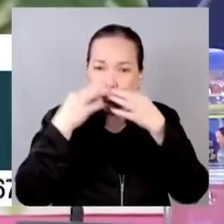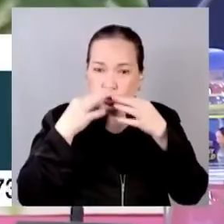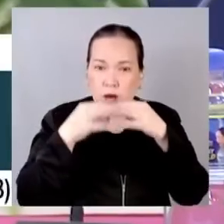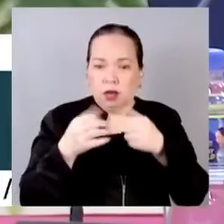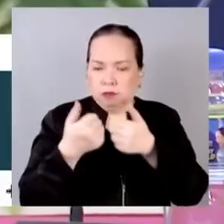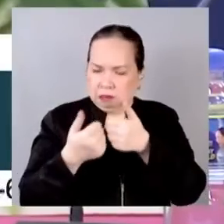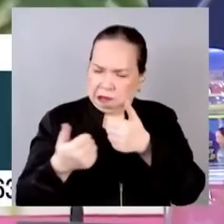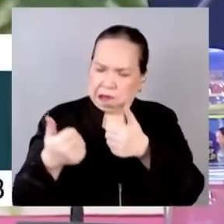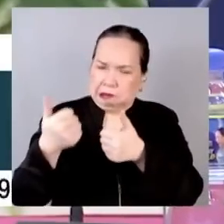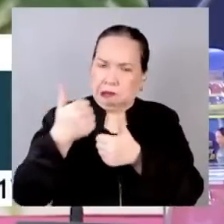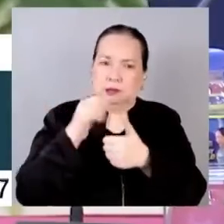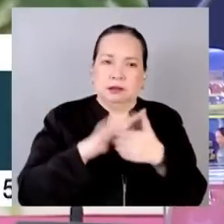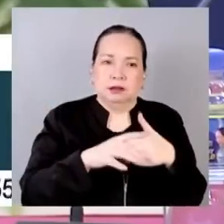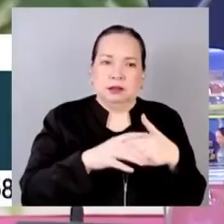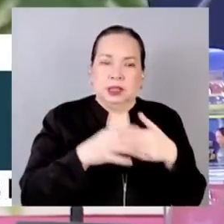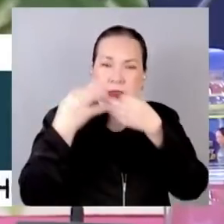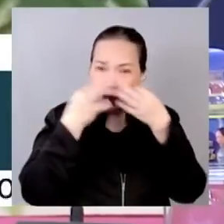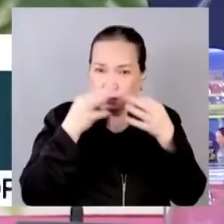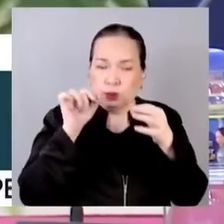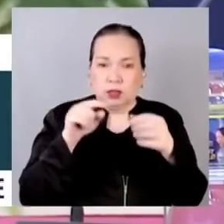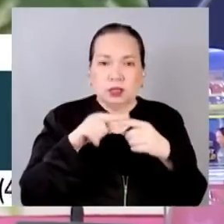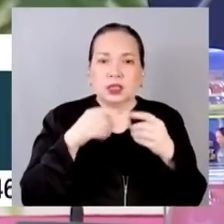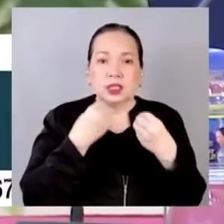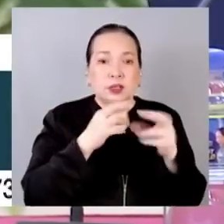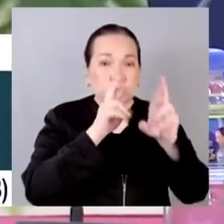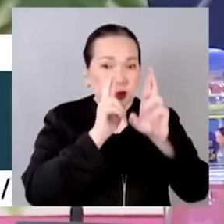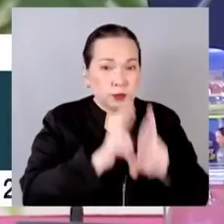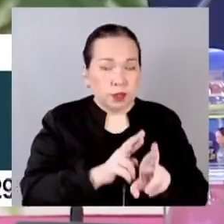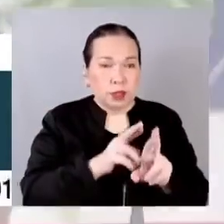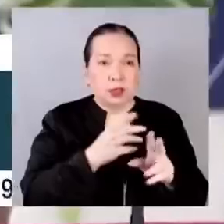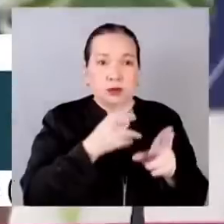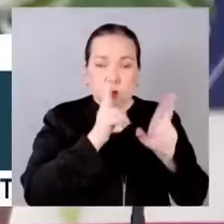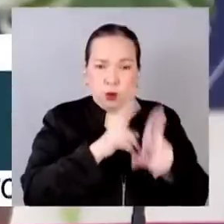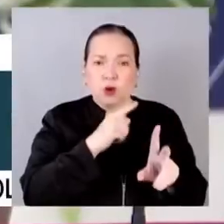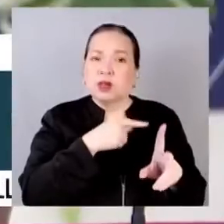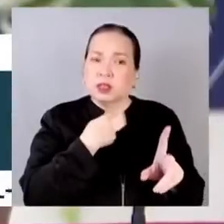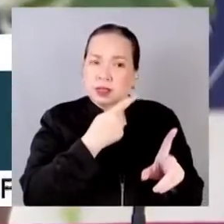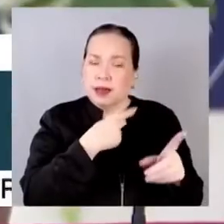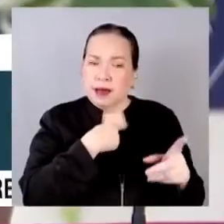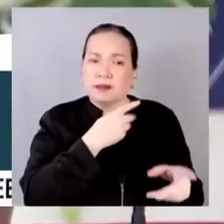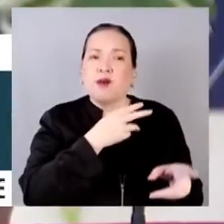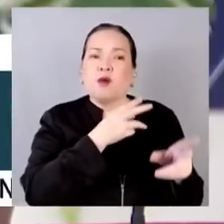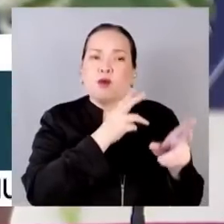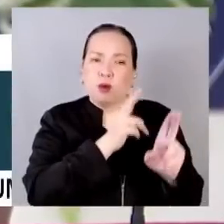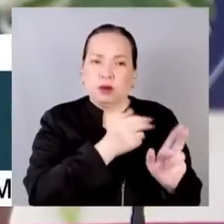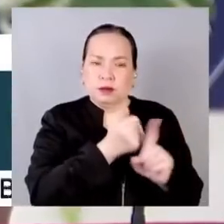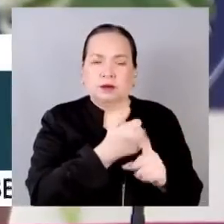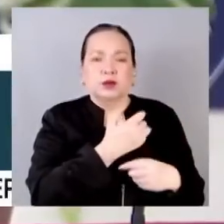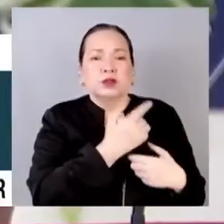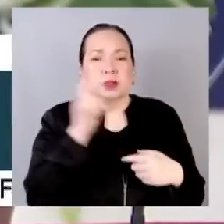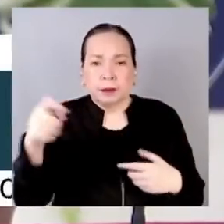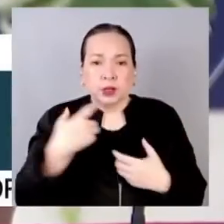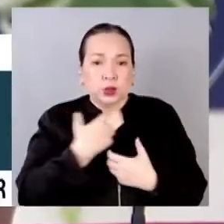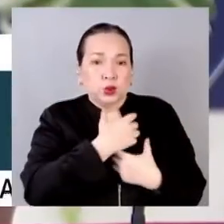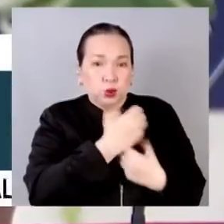them dignity, because they earned that. He just need to trust the